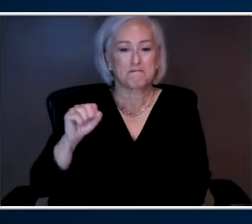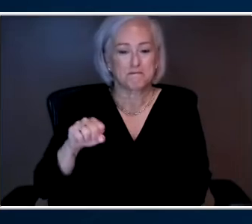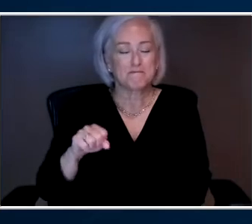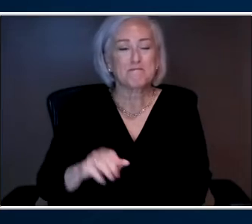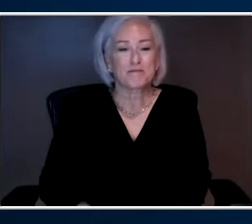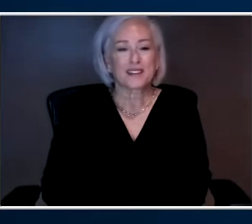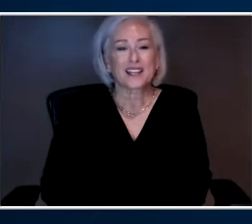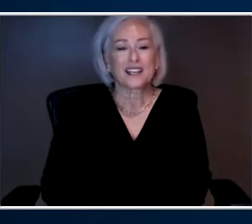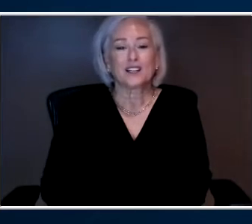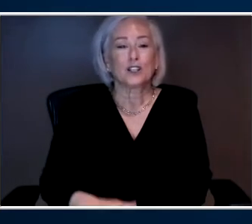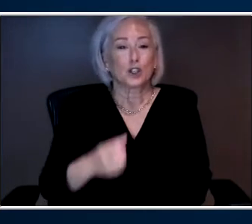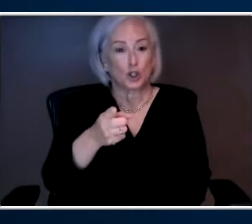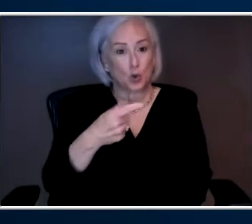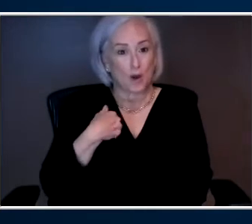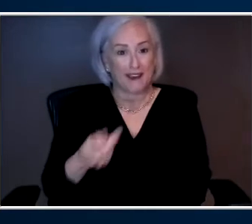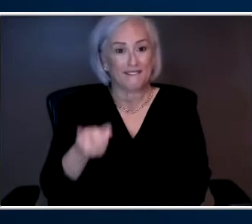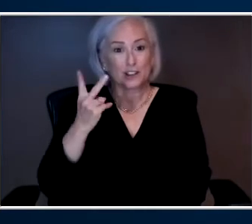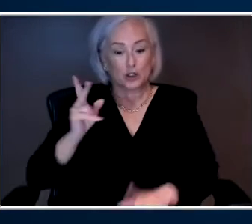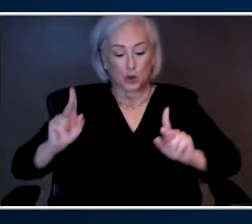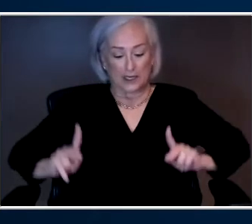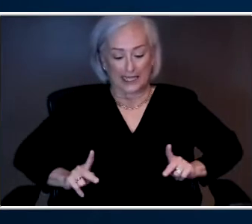And you got 2 kidneys, give one away.